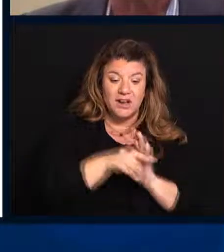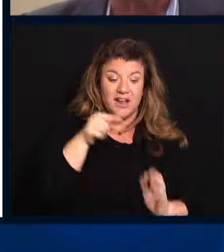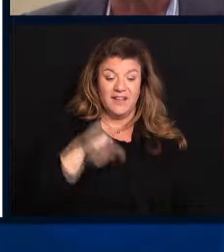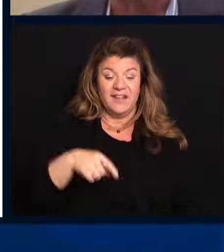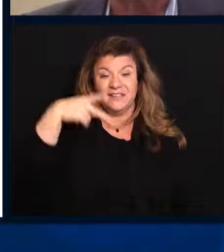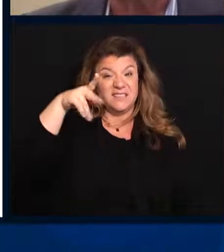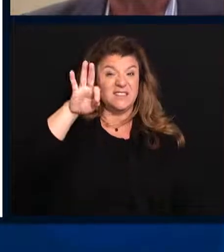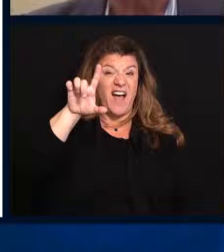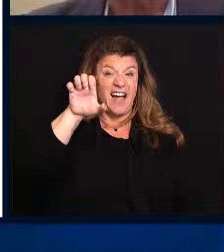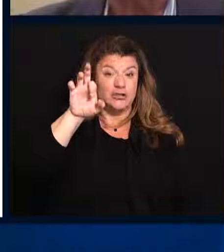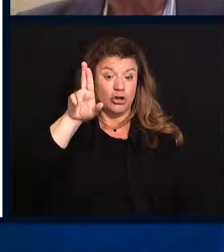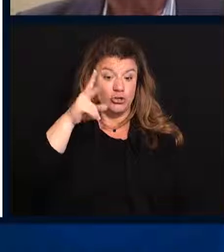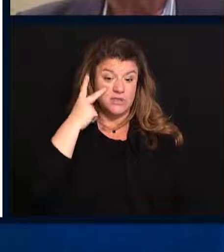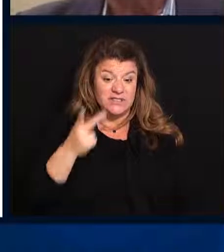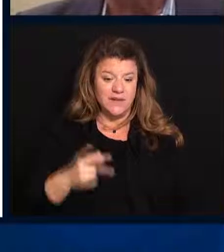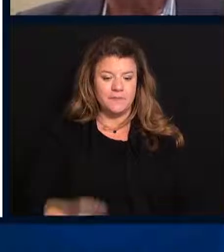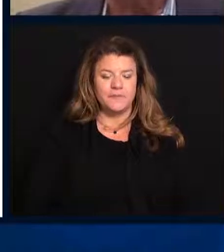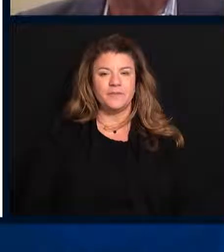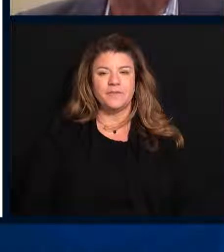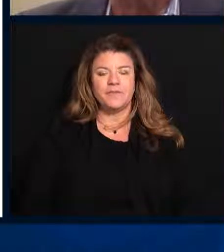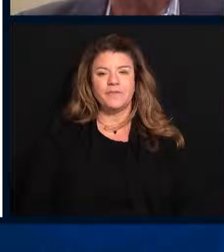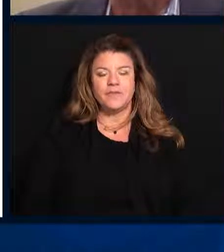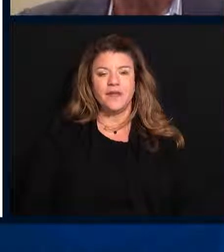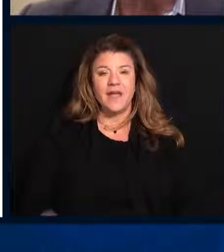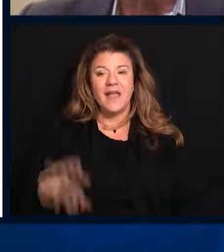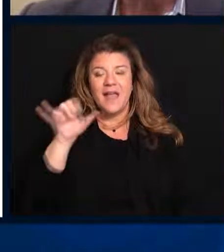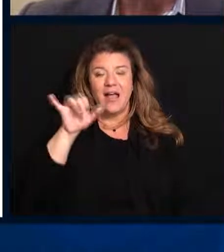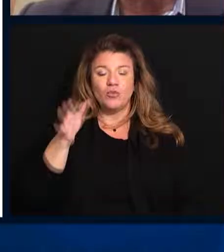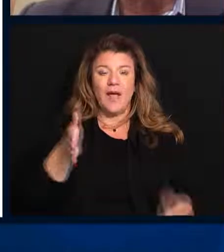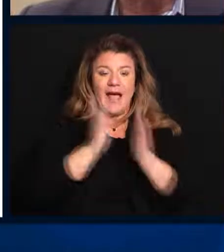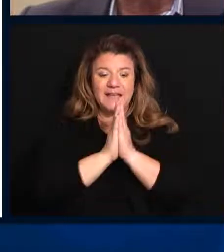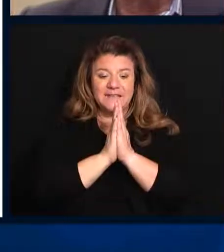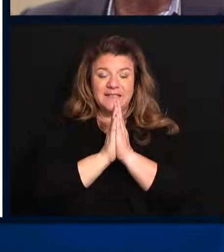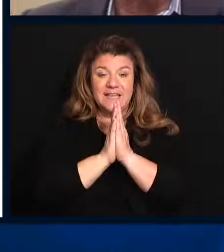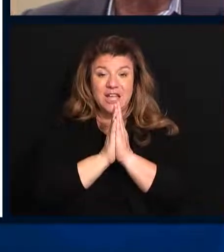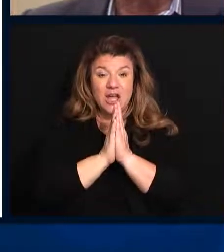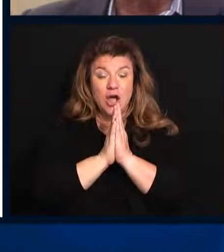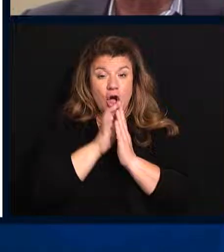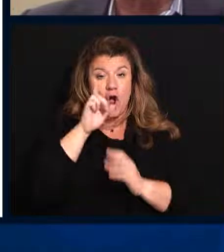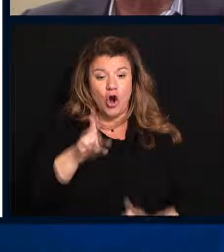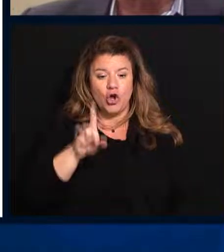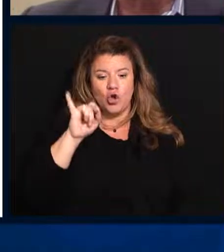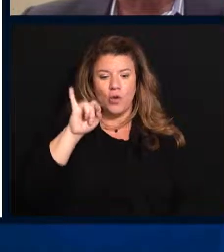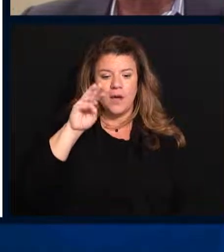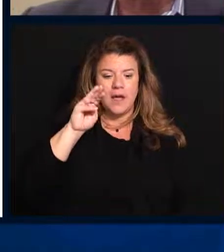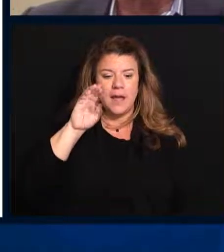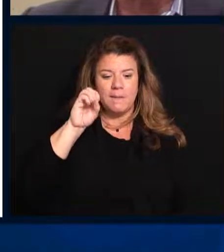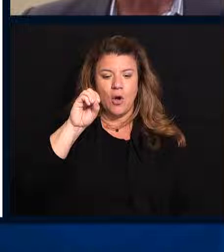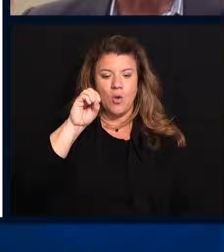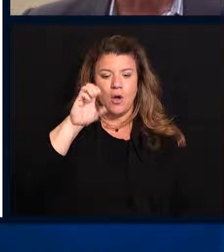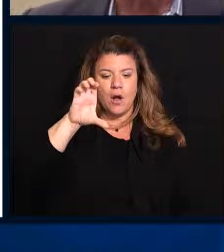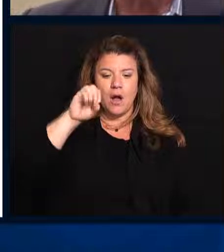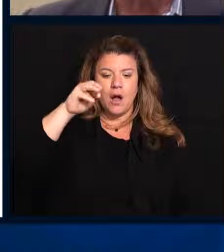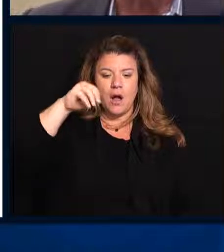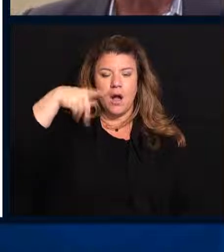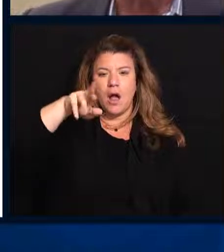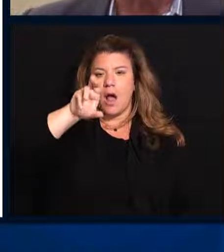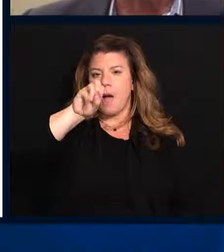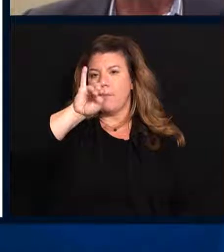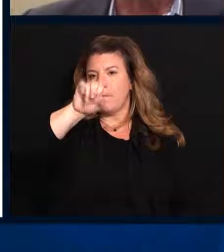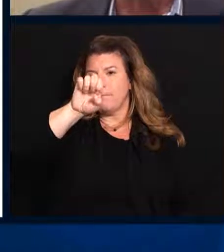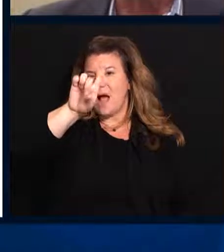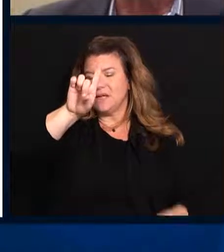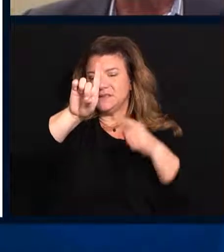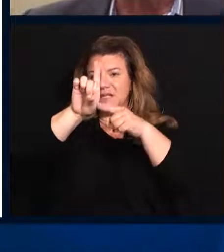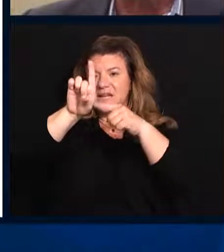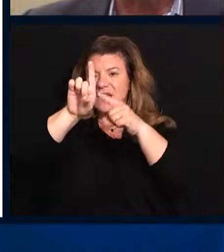Next slide. And then as we ask, are you immunocompromised? Because there are clear criteria that